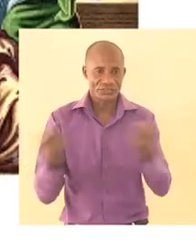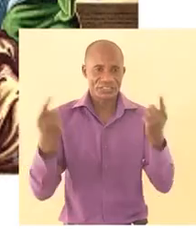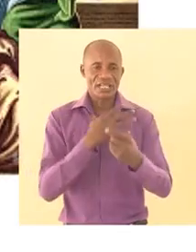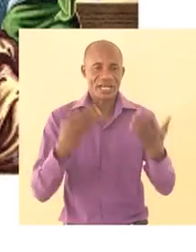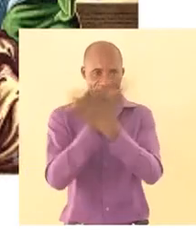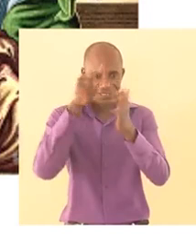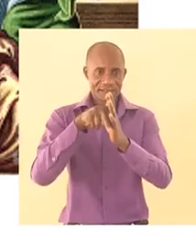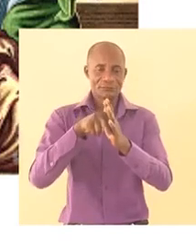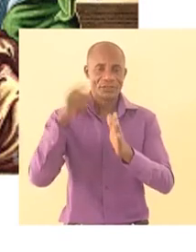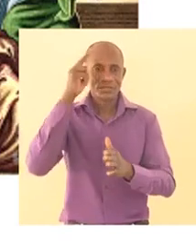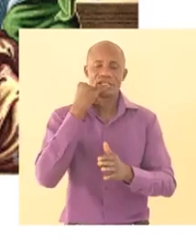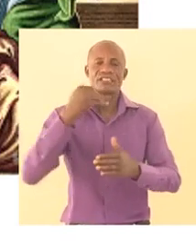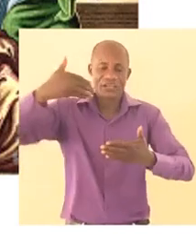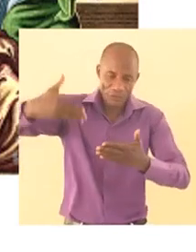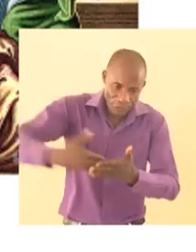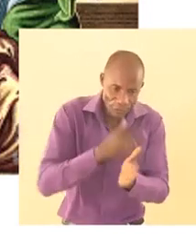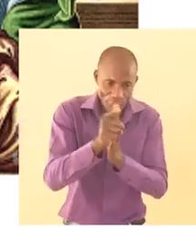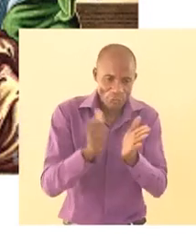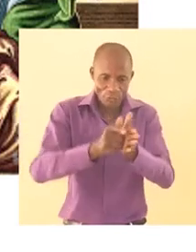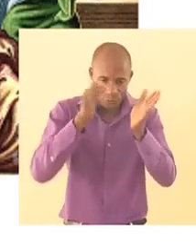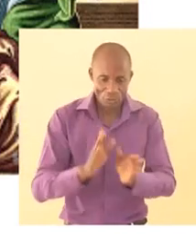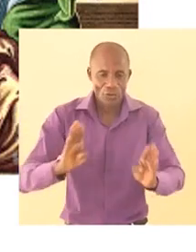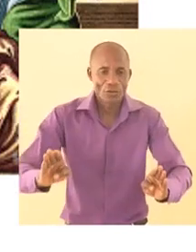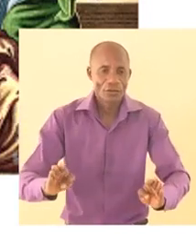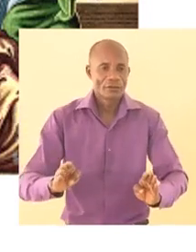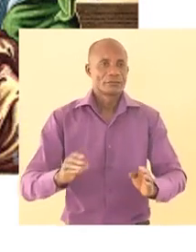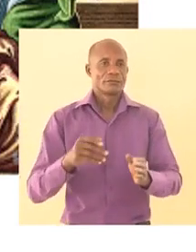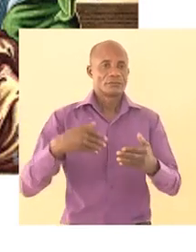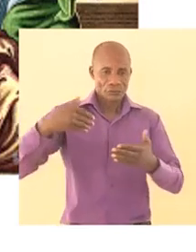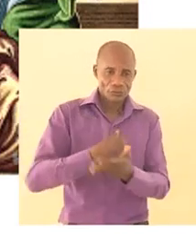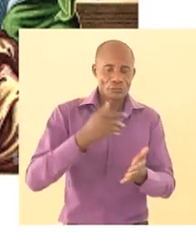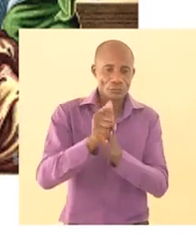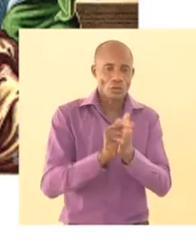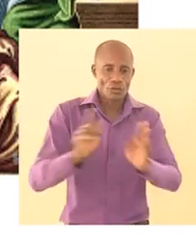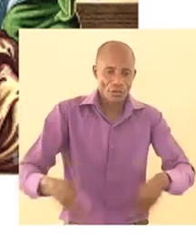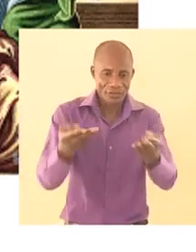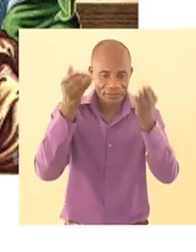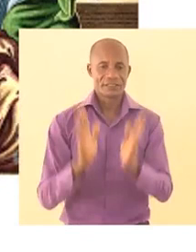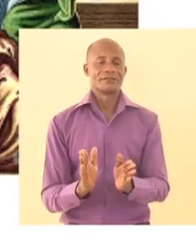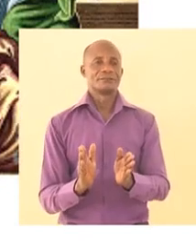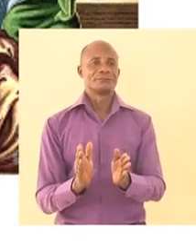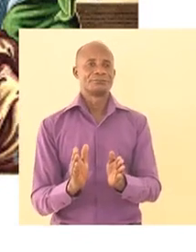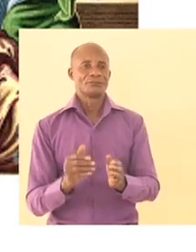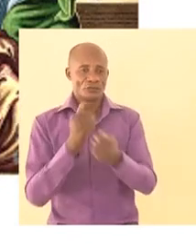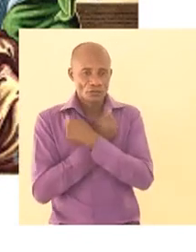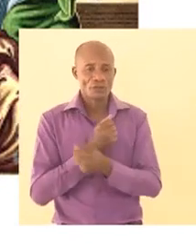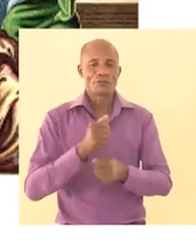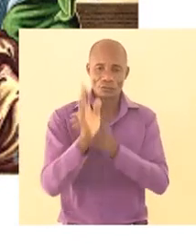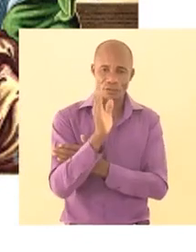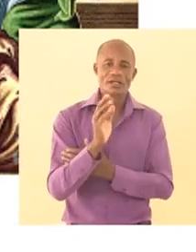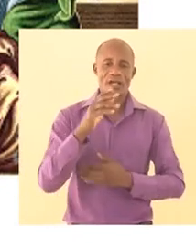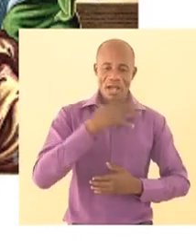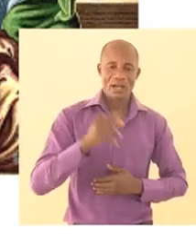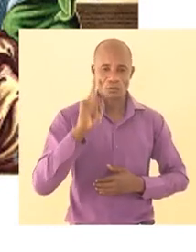new lawgiver. That law is not the Ten Commandments, but one commandment: love God and love one another. He is our new